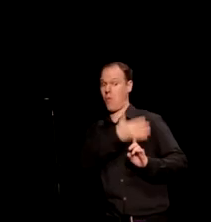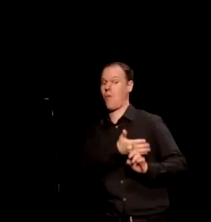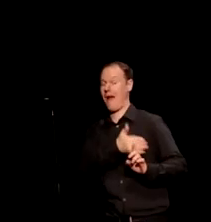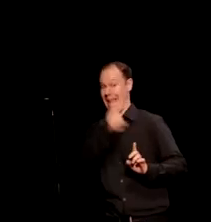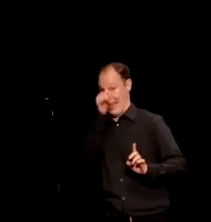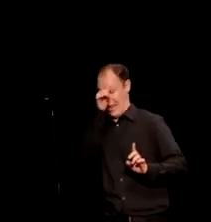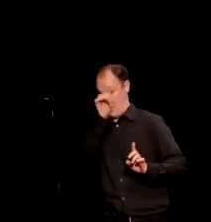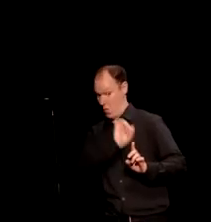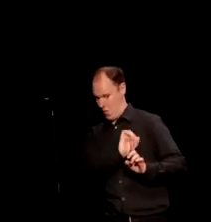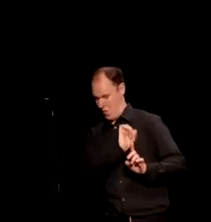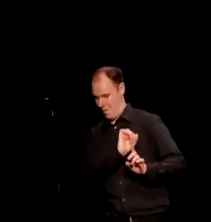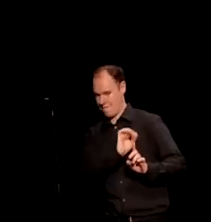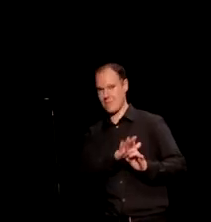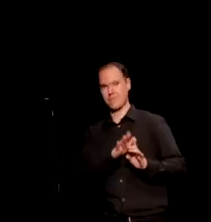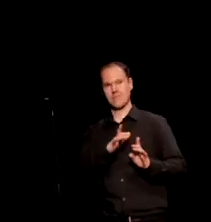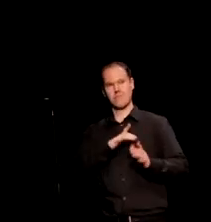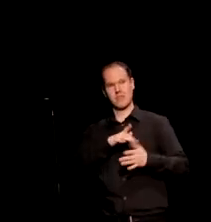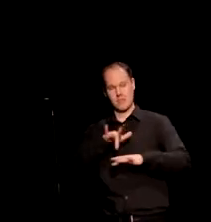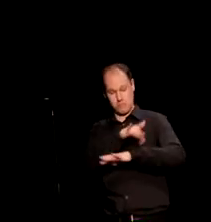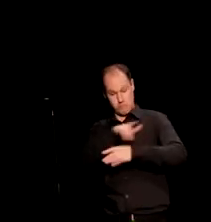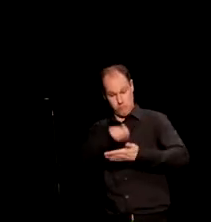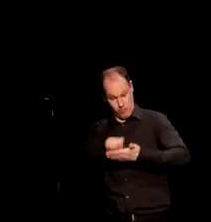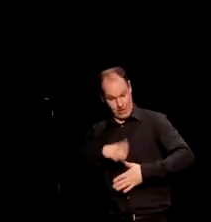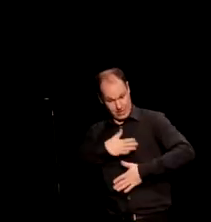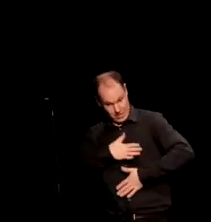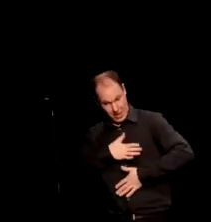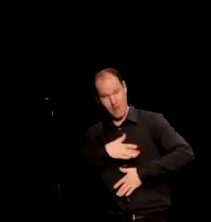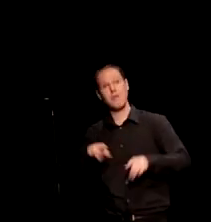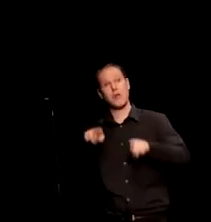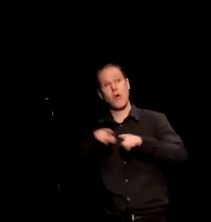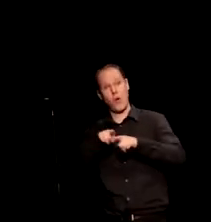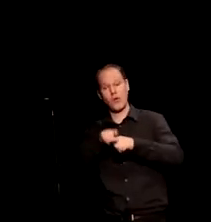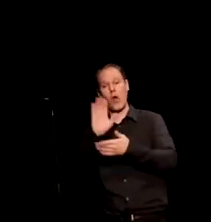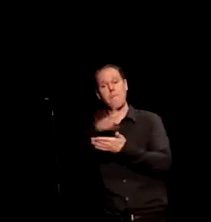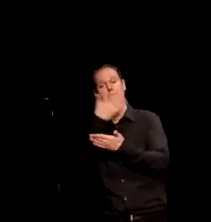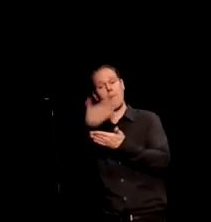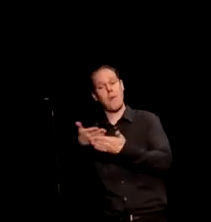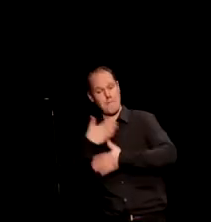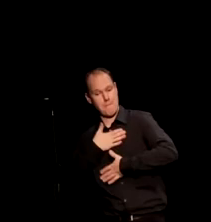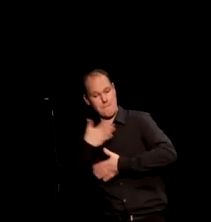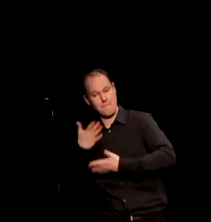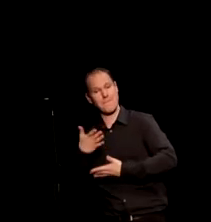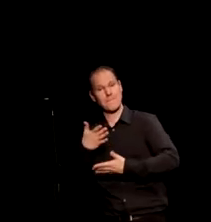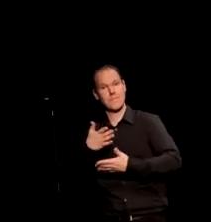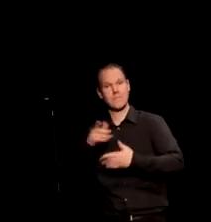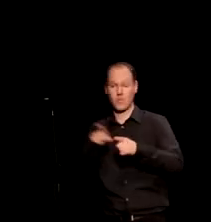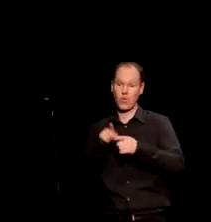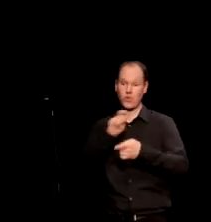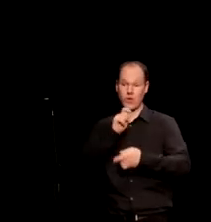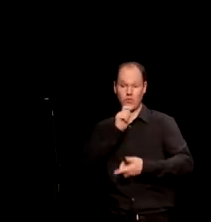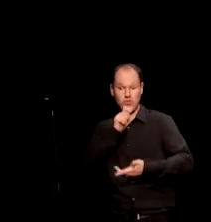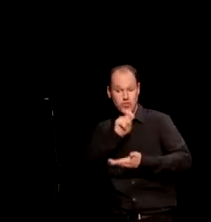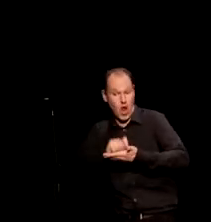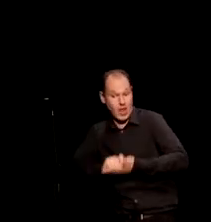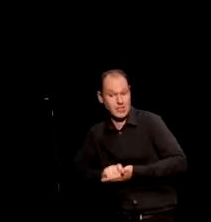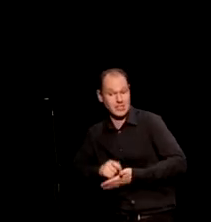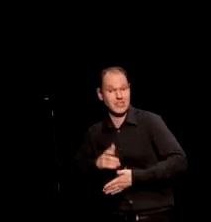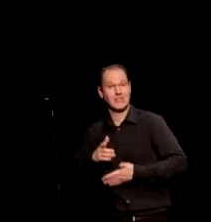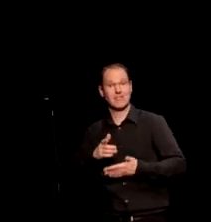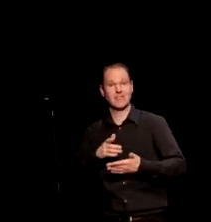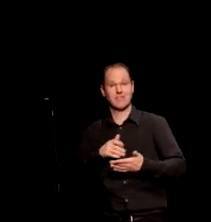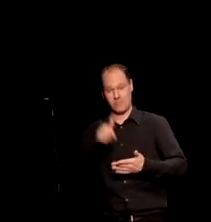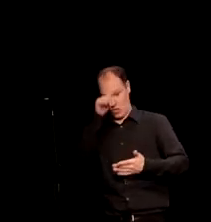years as both a playwright and a poet and a journalist. And